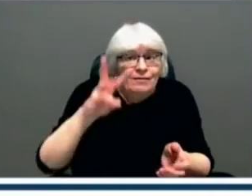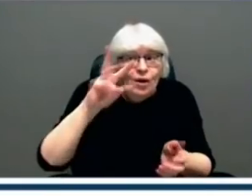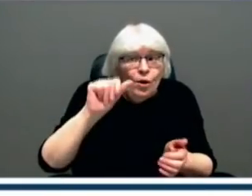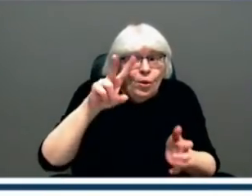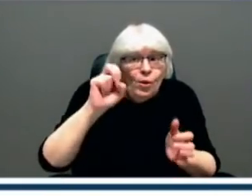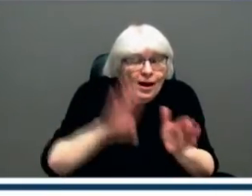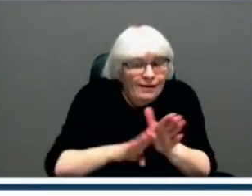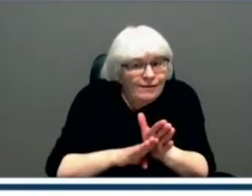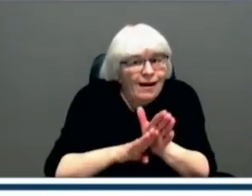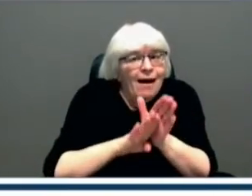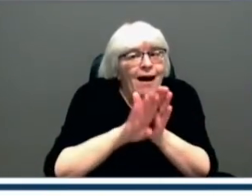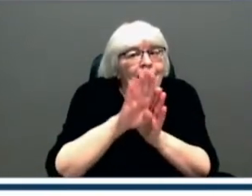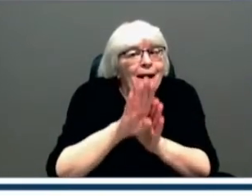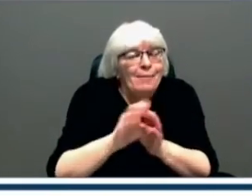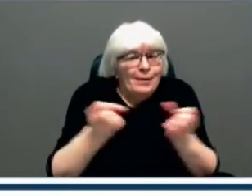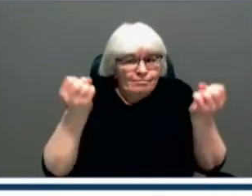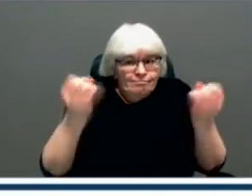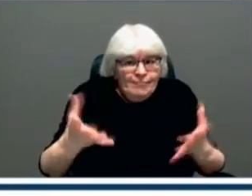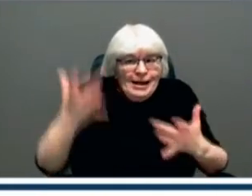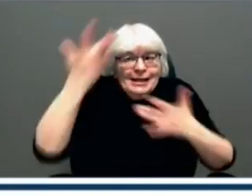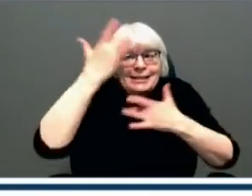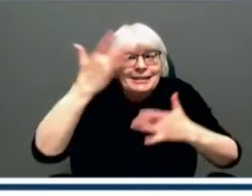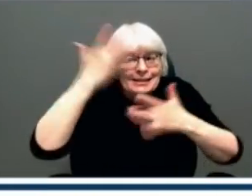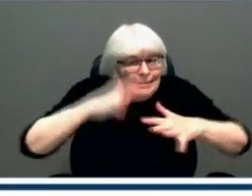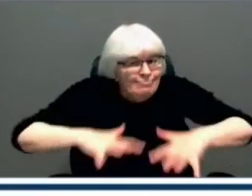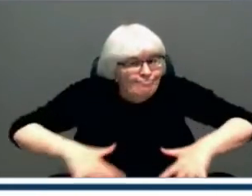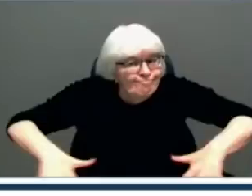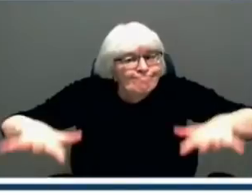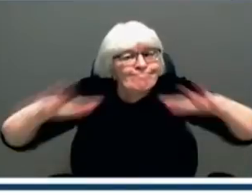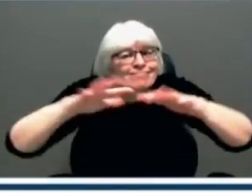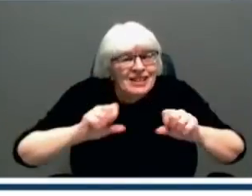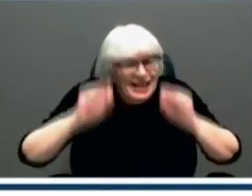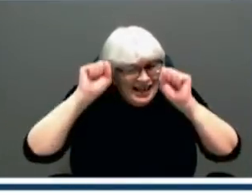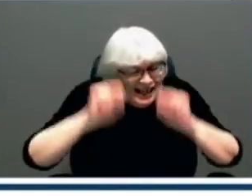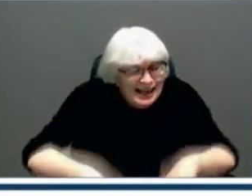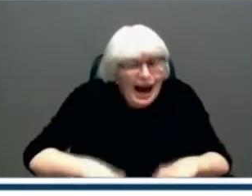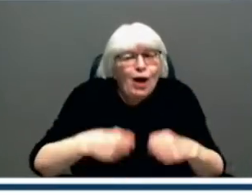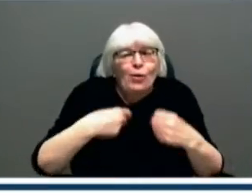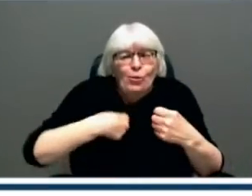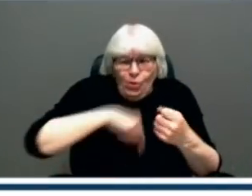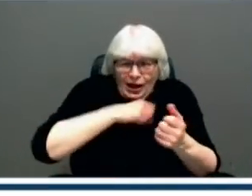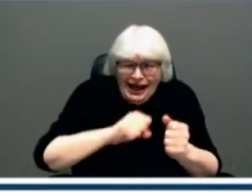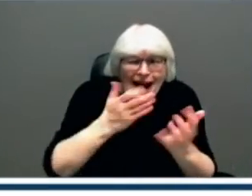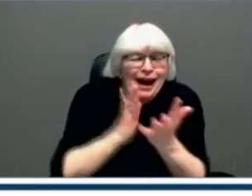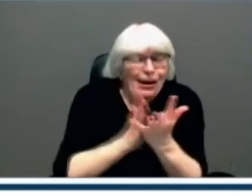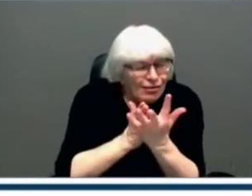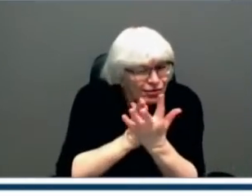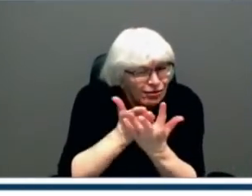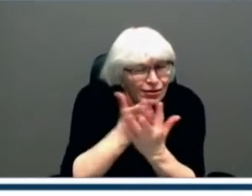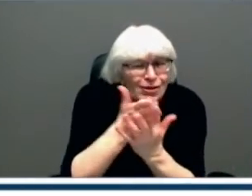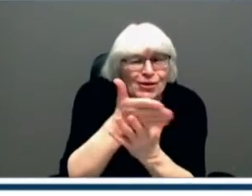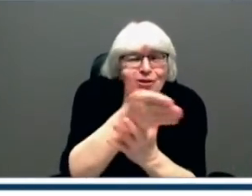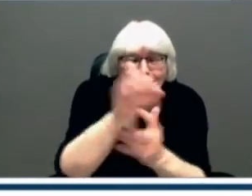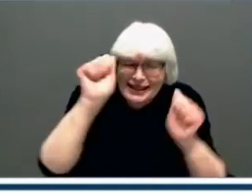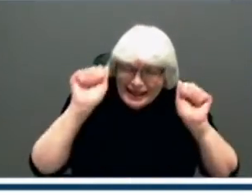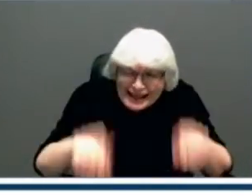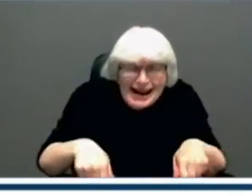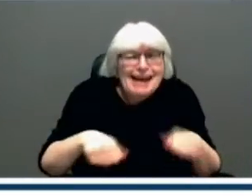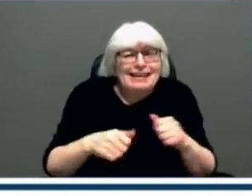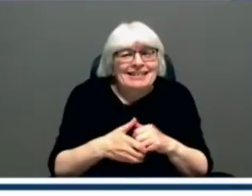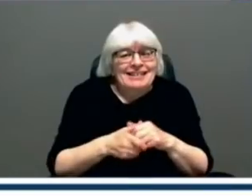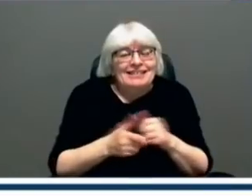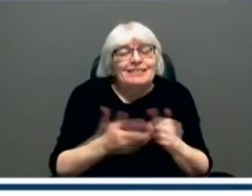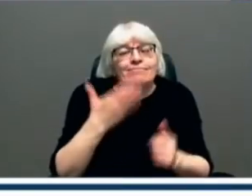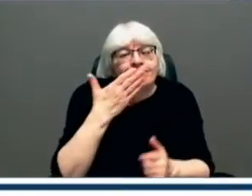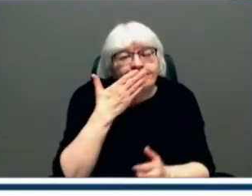the knowledge and tools to get through this, and I know we can. Thank you. We'll